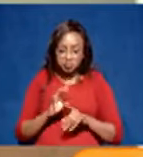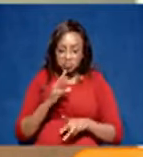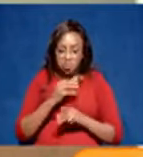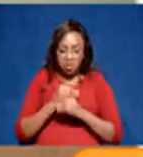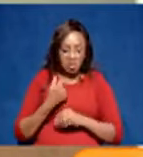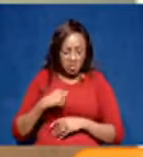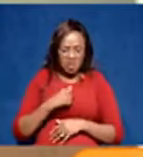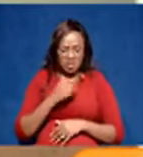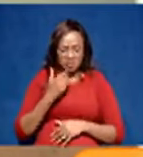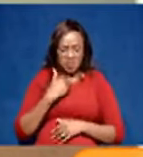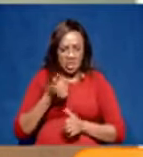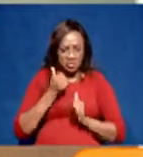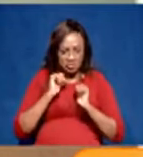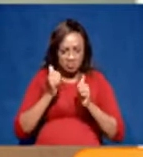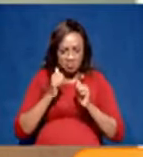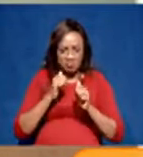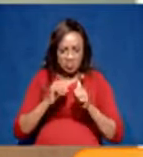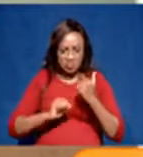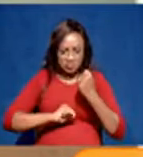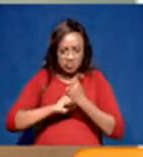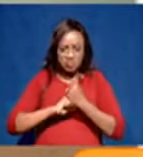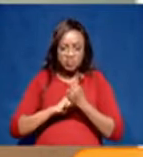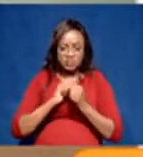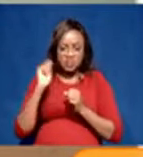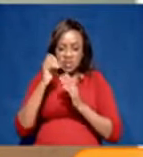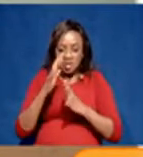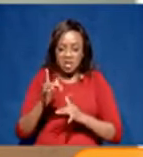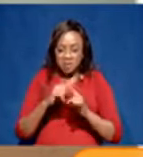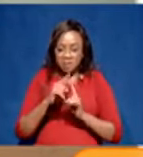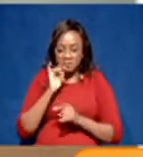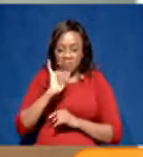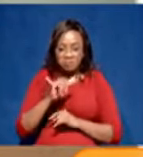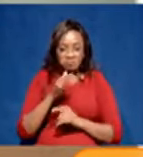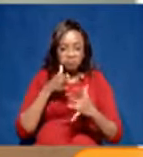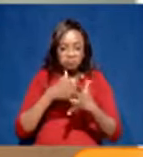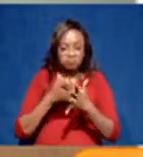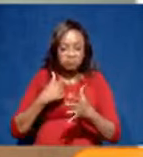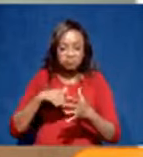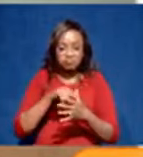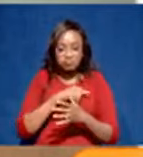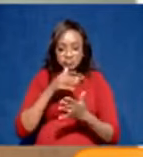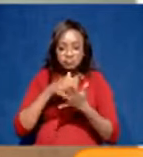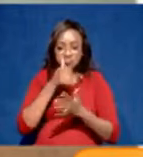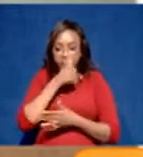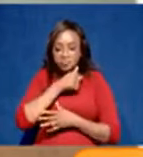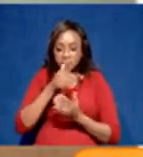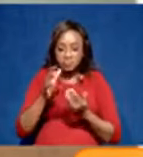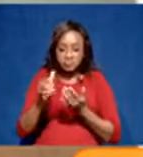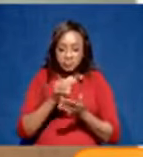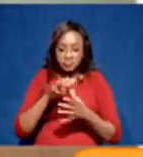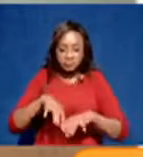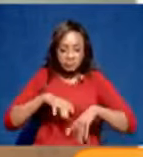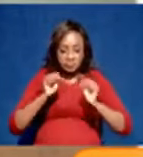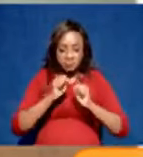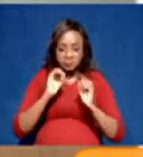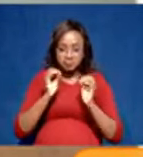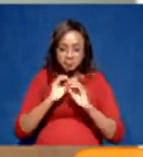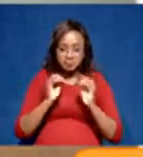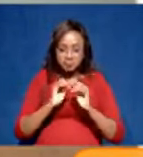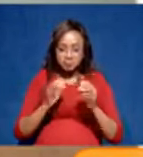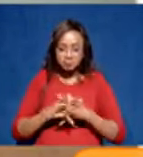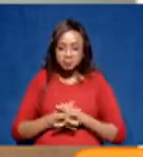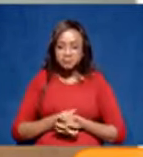best cover for all Kenyans does not stop from private employers getting additional cover for their employees. It doesn't stop